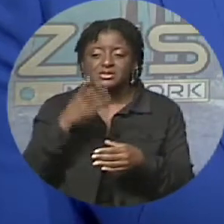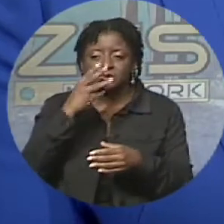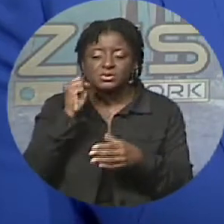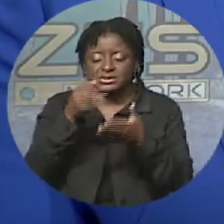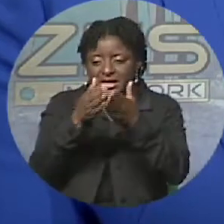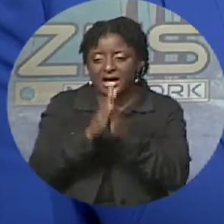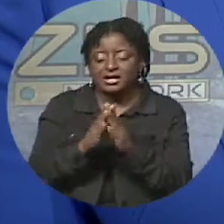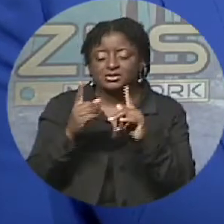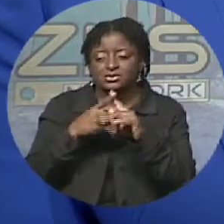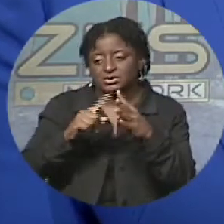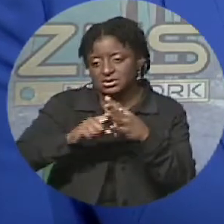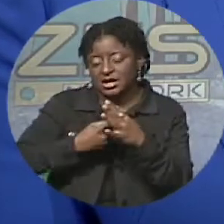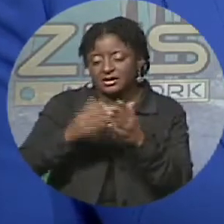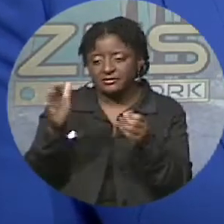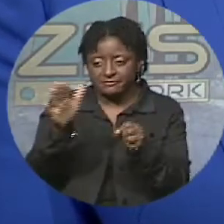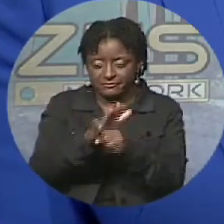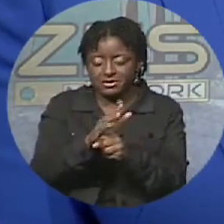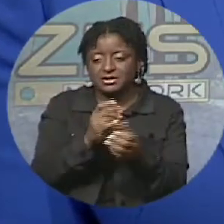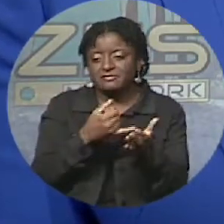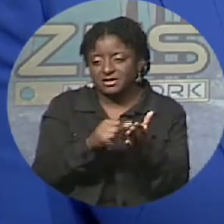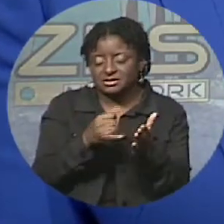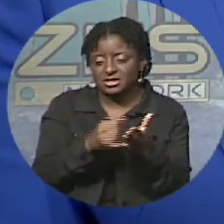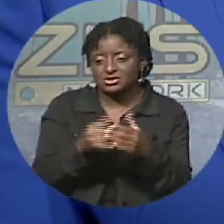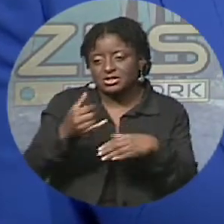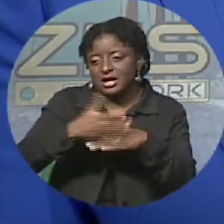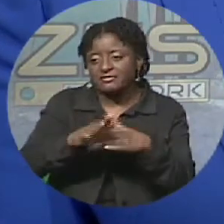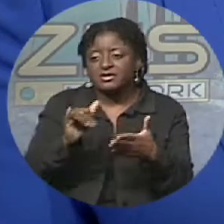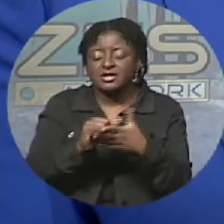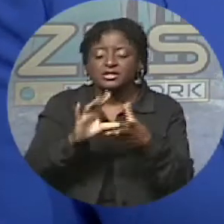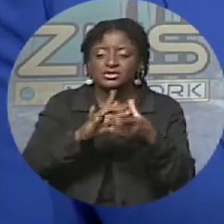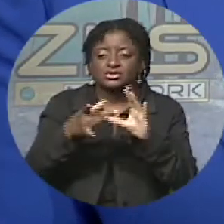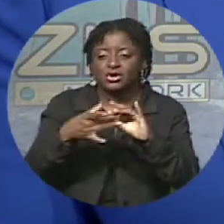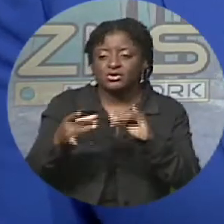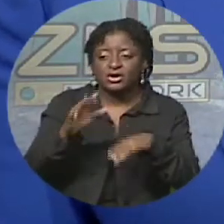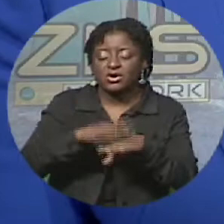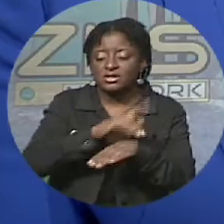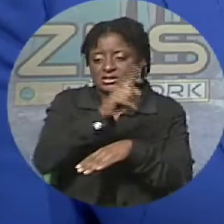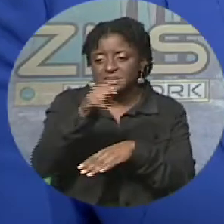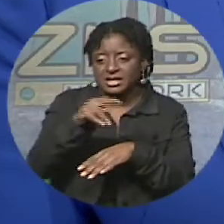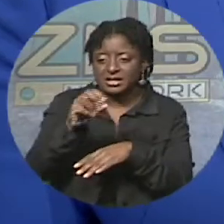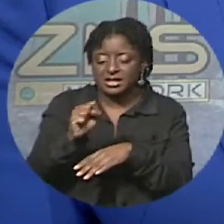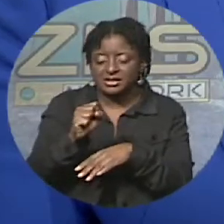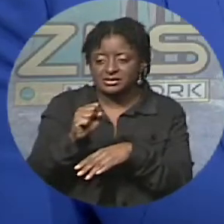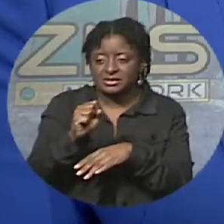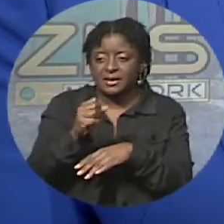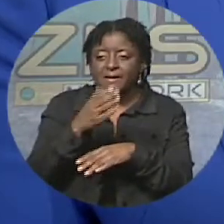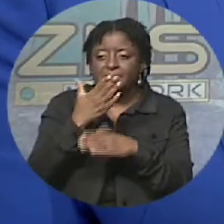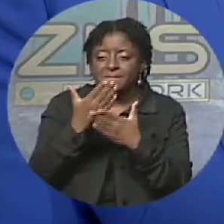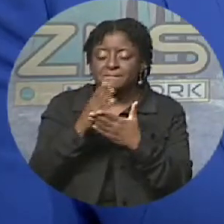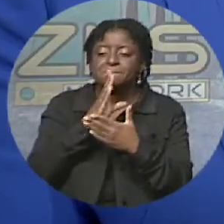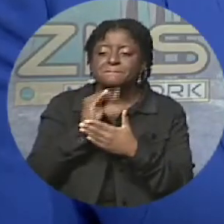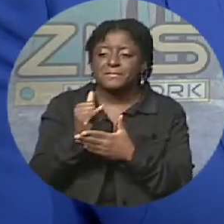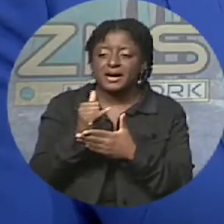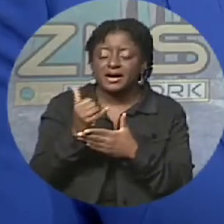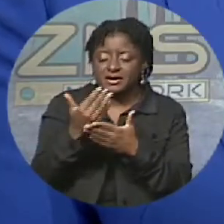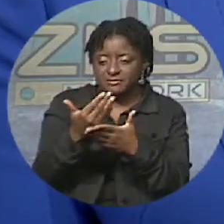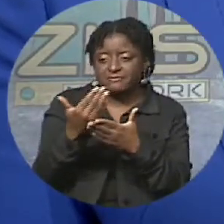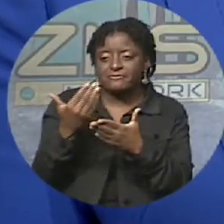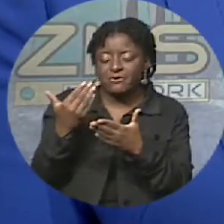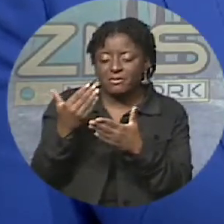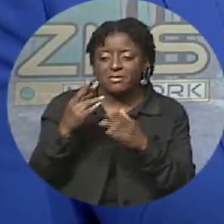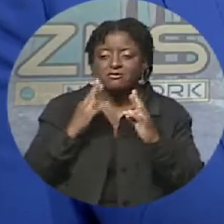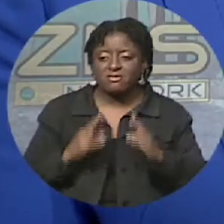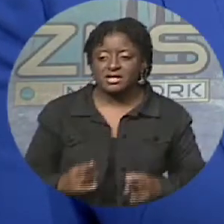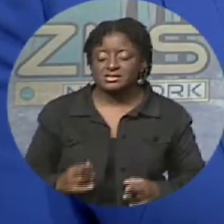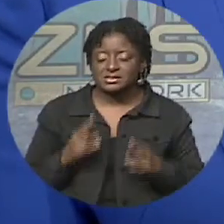investigation following that much talked about story that aired here on the ZNS network last week by a former resident of the Joe Farrington Road shanty town who